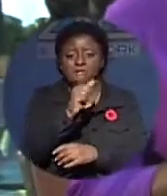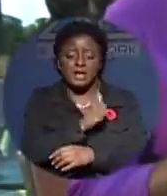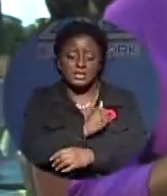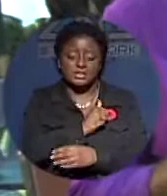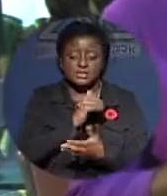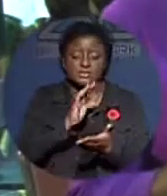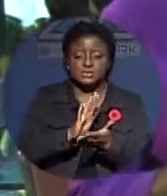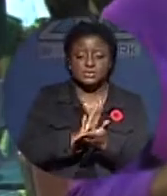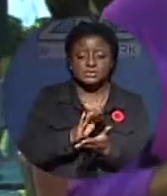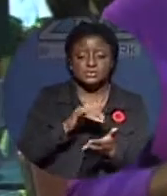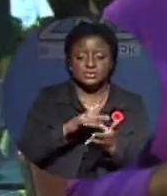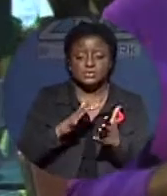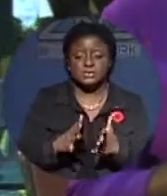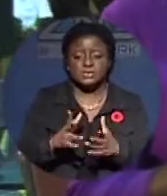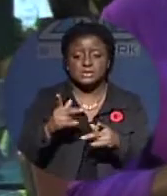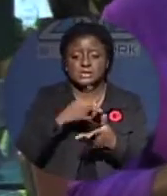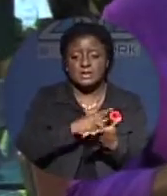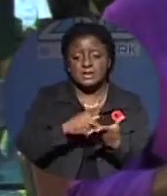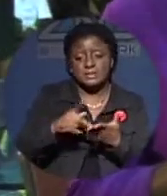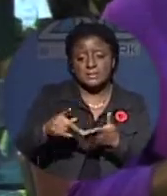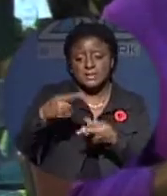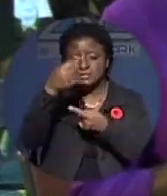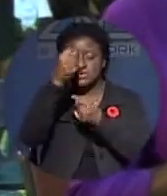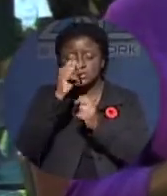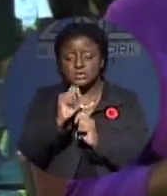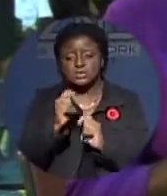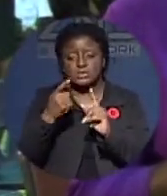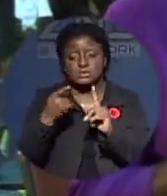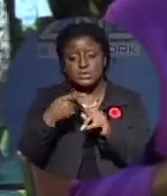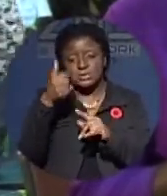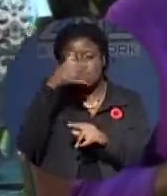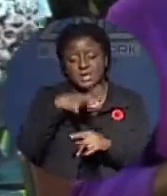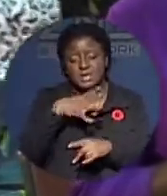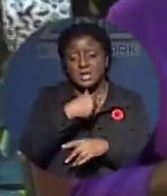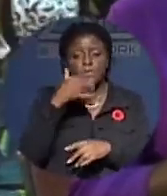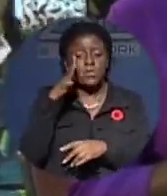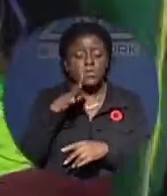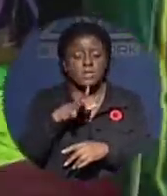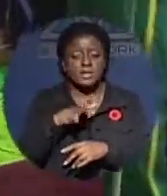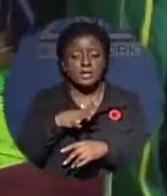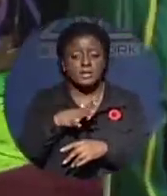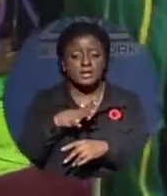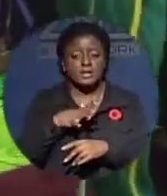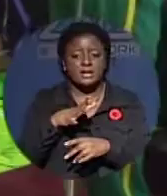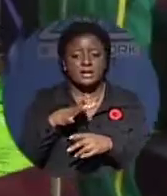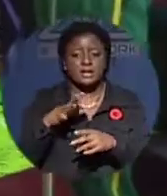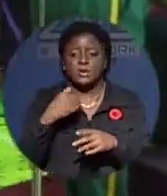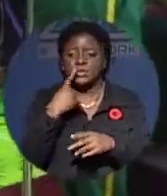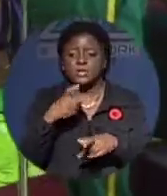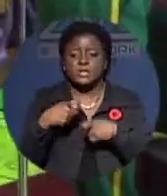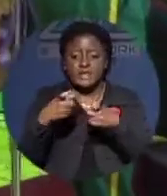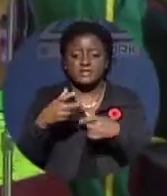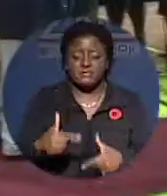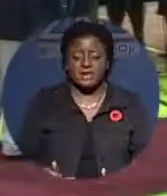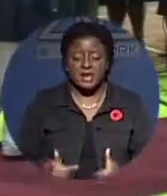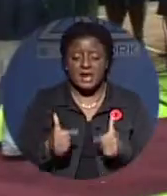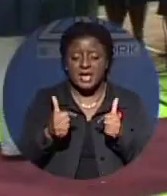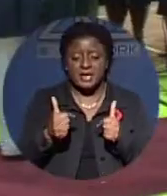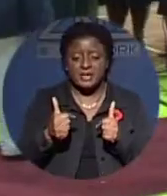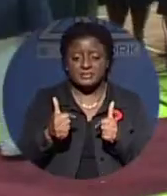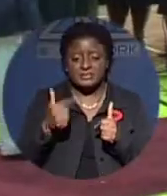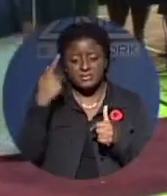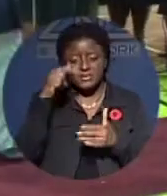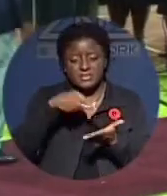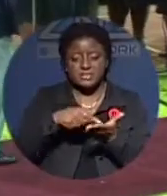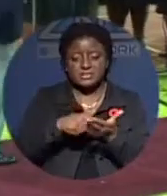tribute to those men and women of the armed forces who gave their lives in the service of this country. The laying of wreaths, solemn